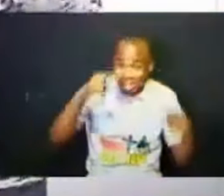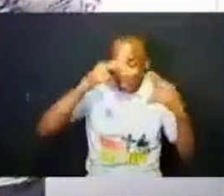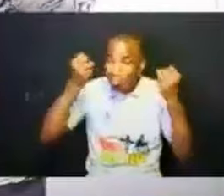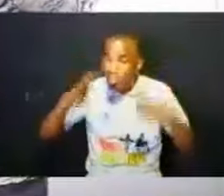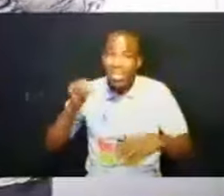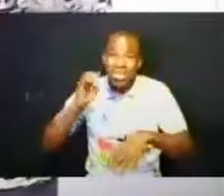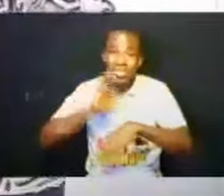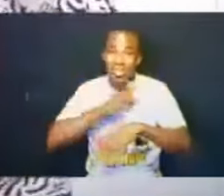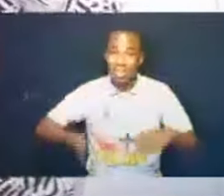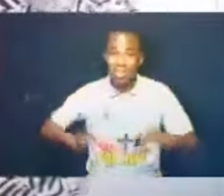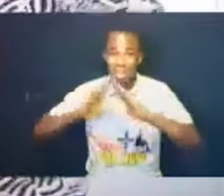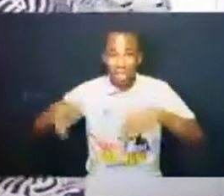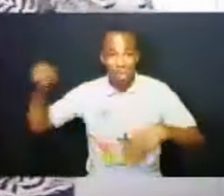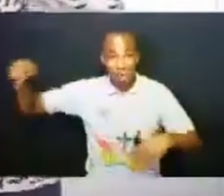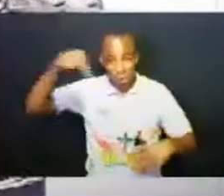For